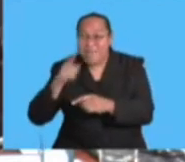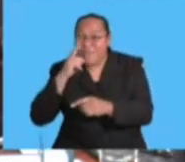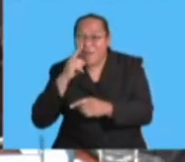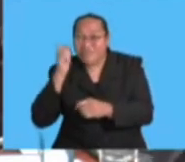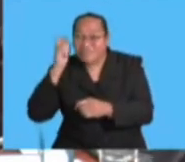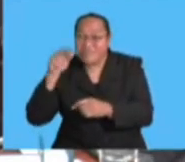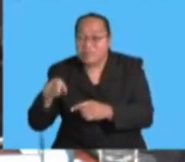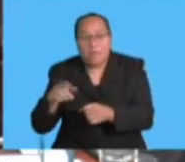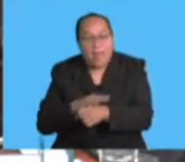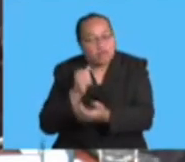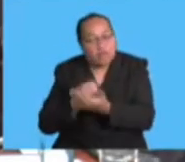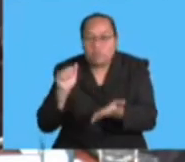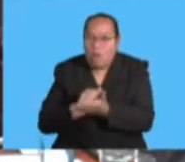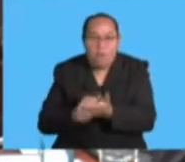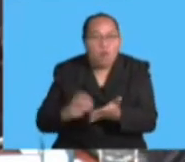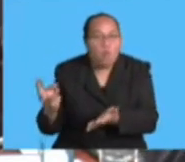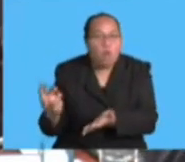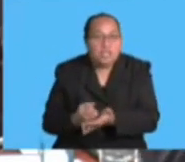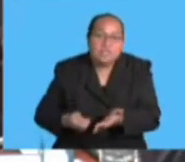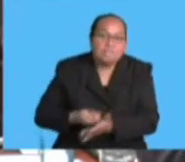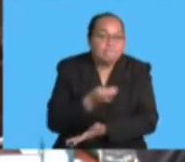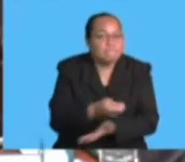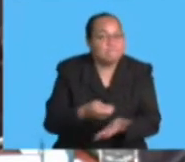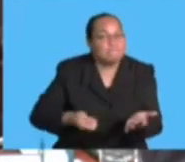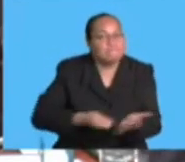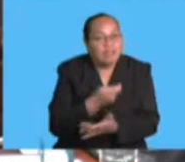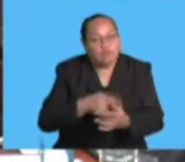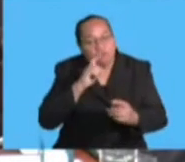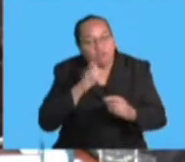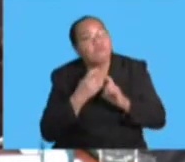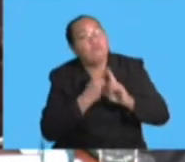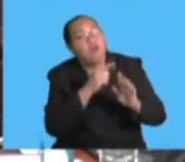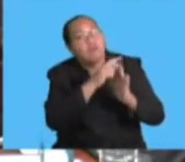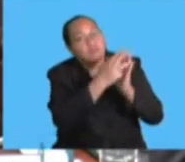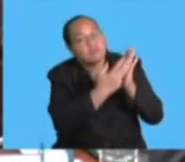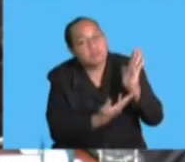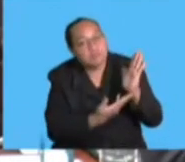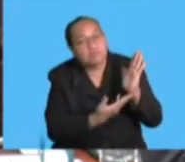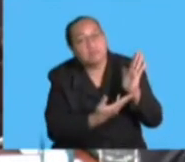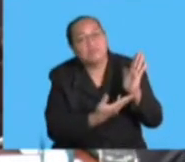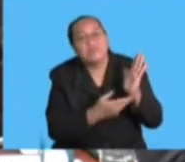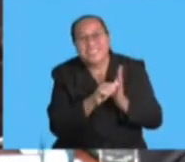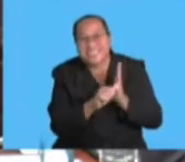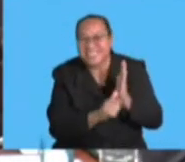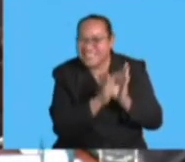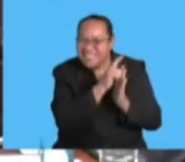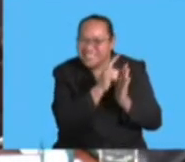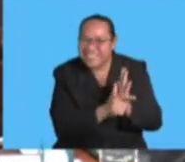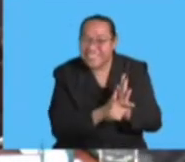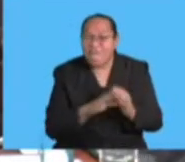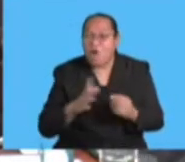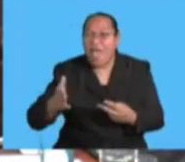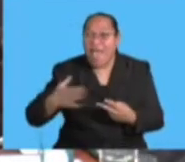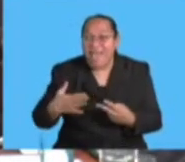ensure proper wages payments are made to workers under the wages regulations and national minimum wage. Mr. Speaker, said on the